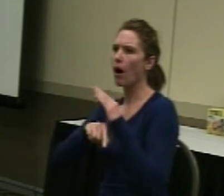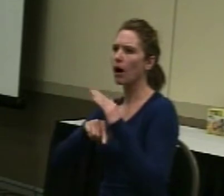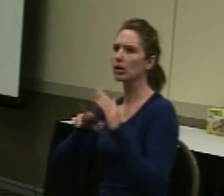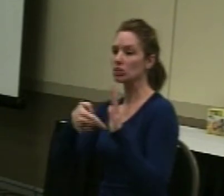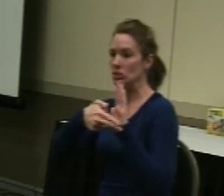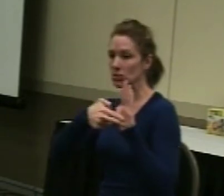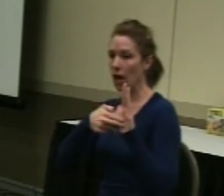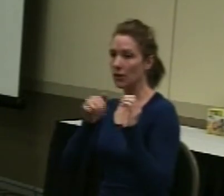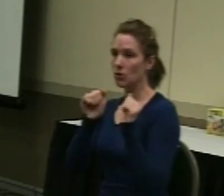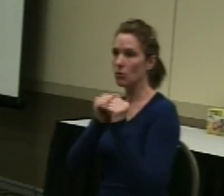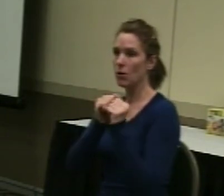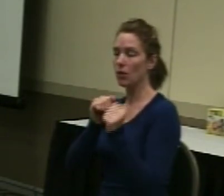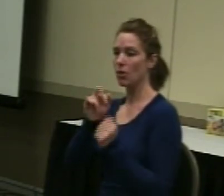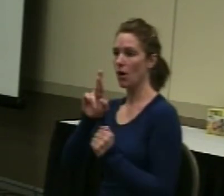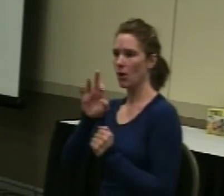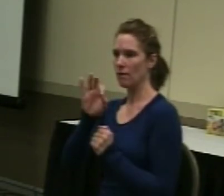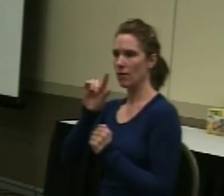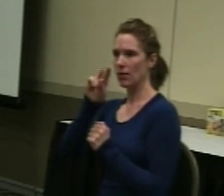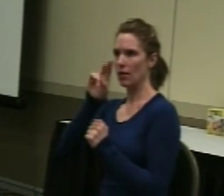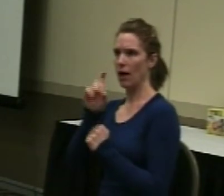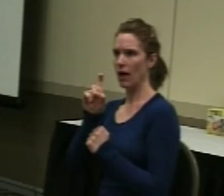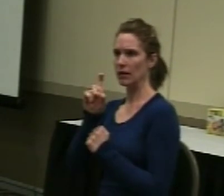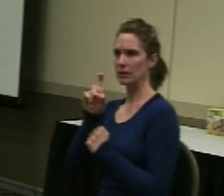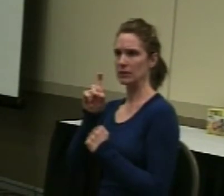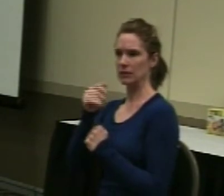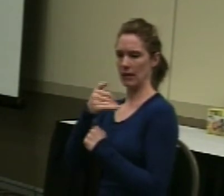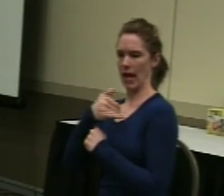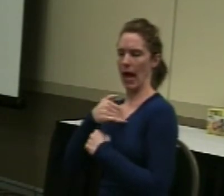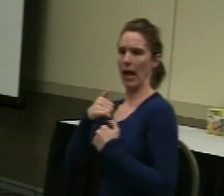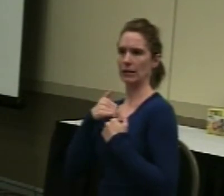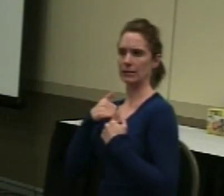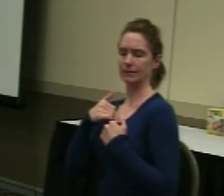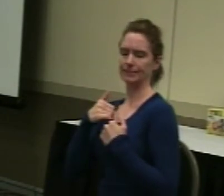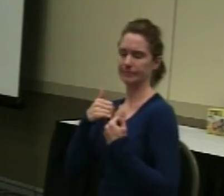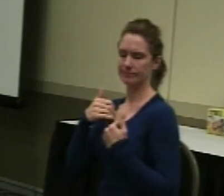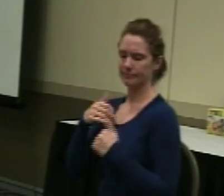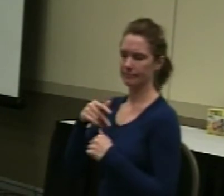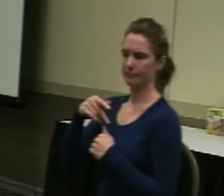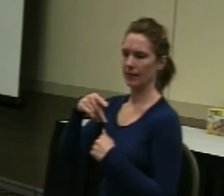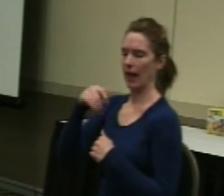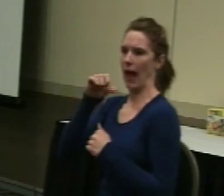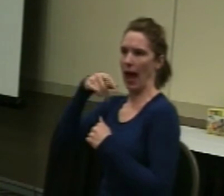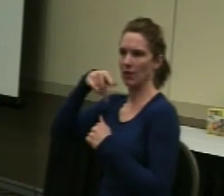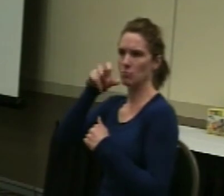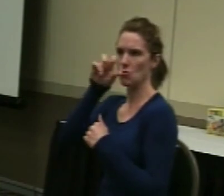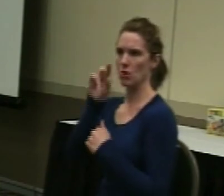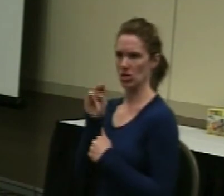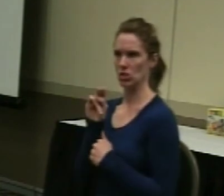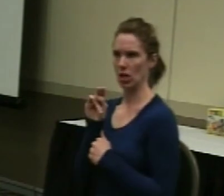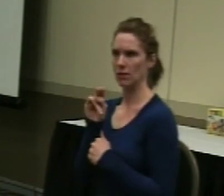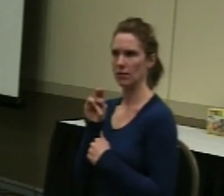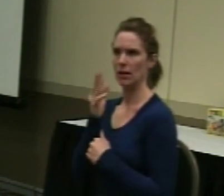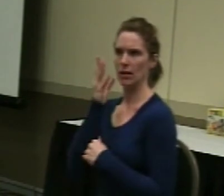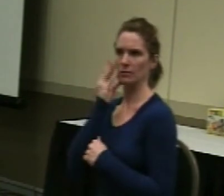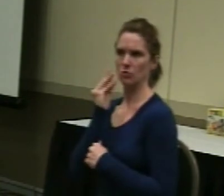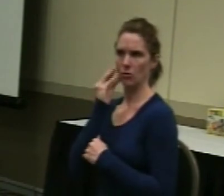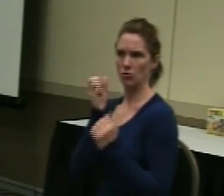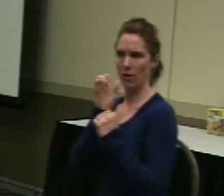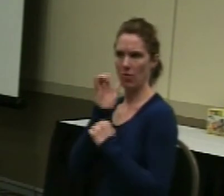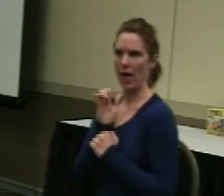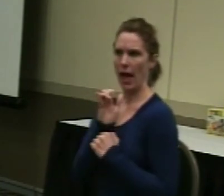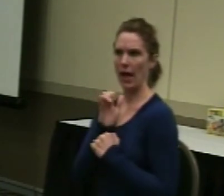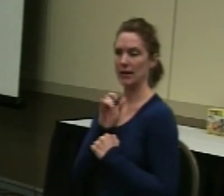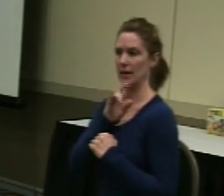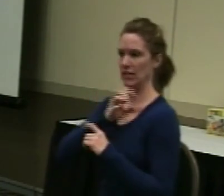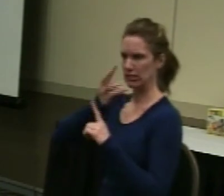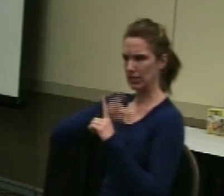She's diagnosed with reflux, has a history of aspiration pneumonia. It says that she had a video swallow, I'm assuming, back when she was